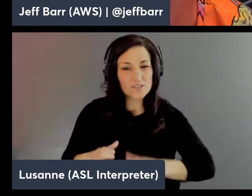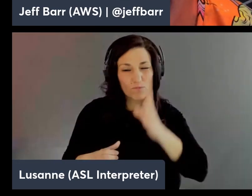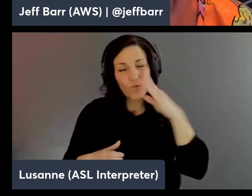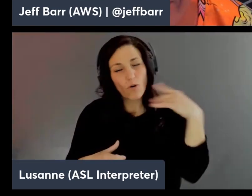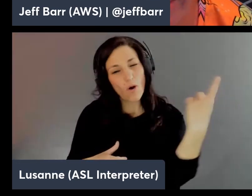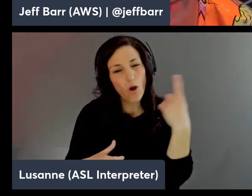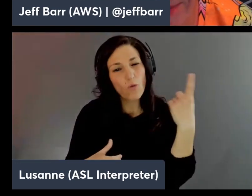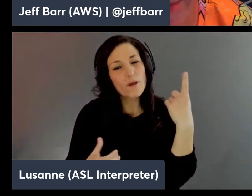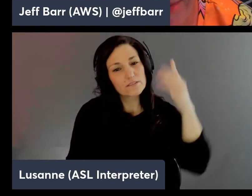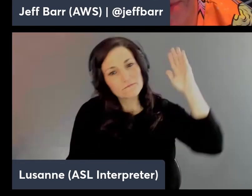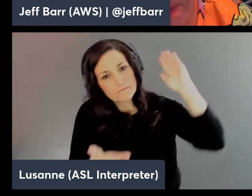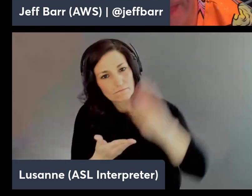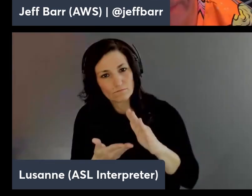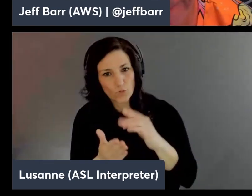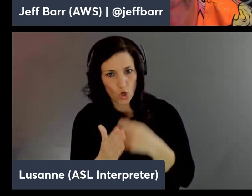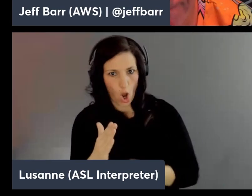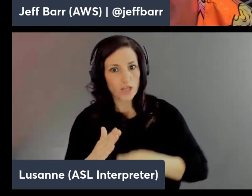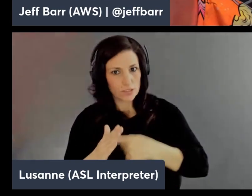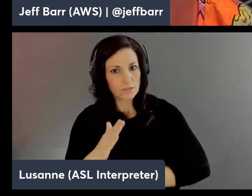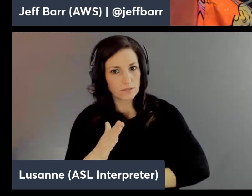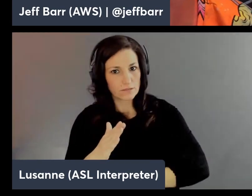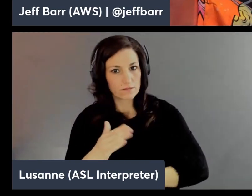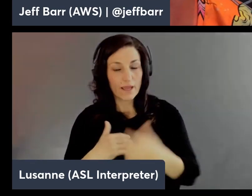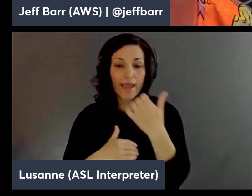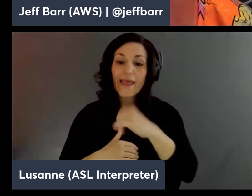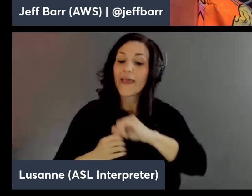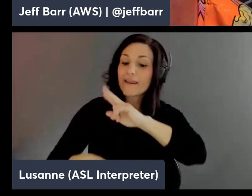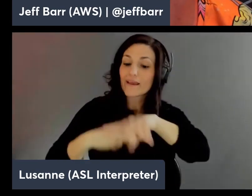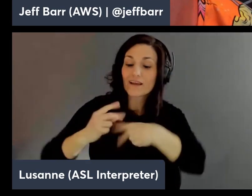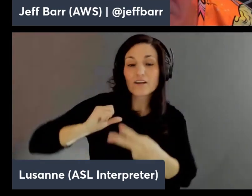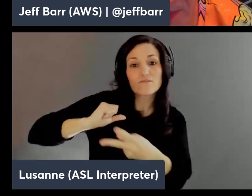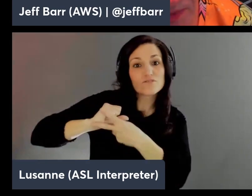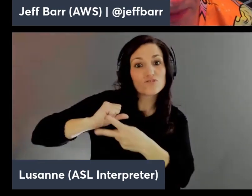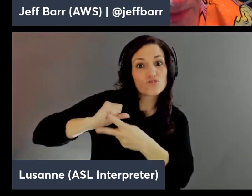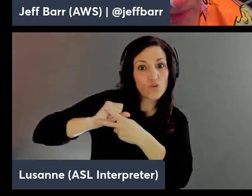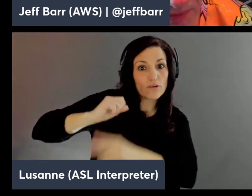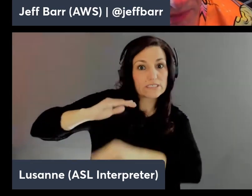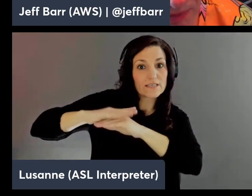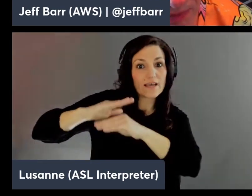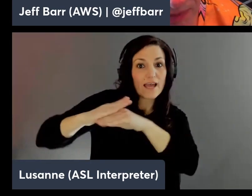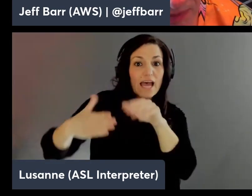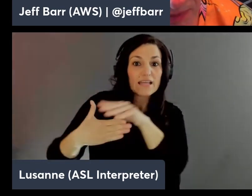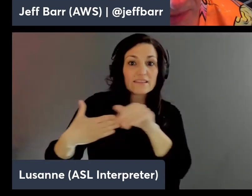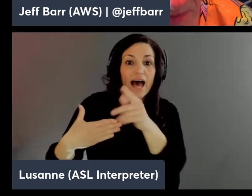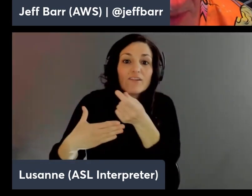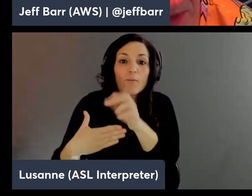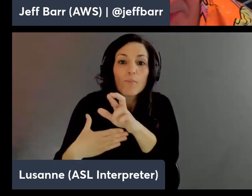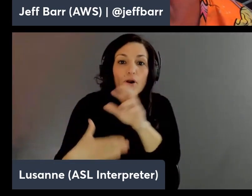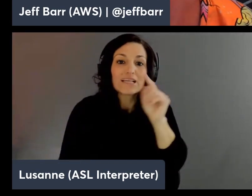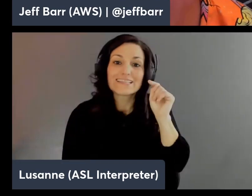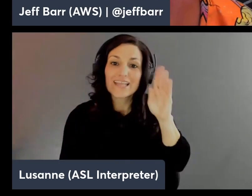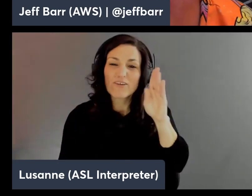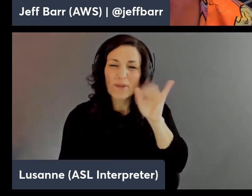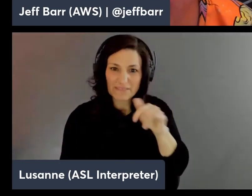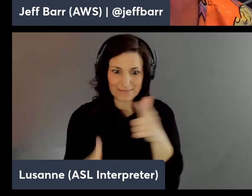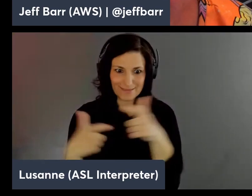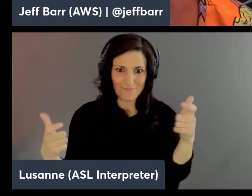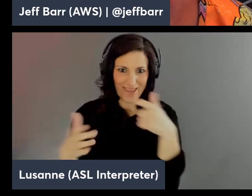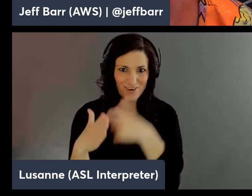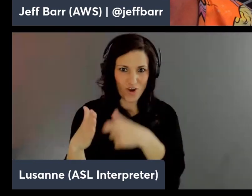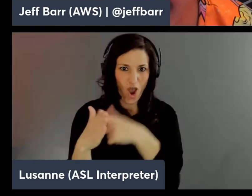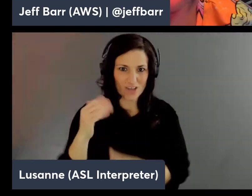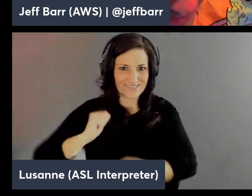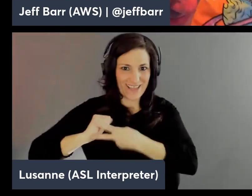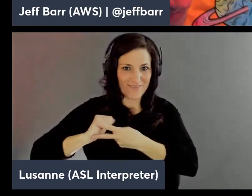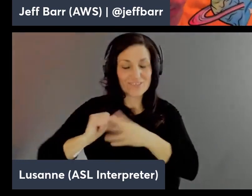cost. So and any kind of a storage optimized instance, $1 per terabyte is where the biggest cost is. So our goal